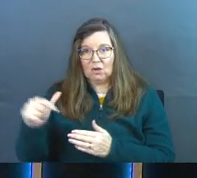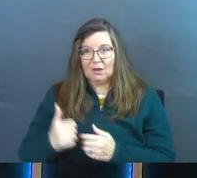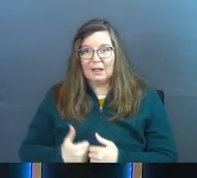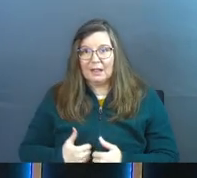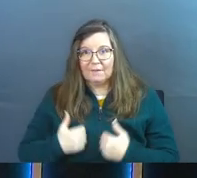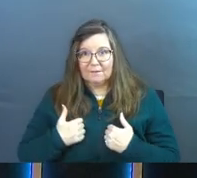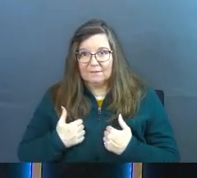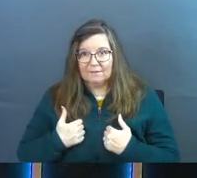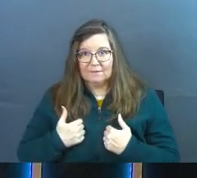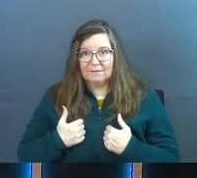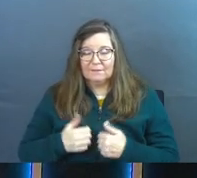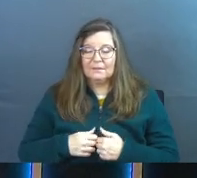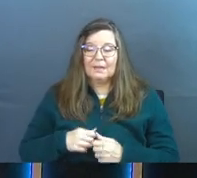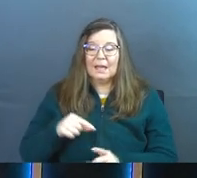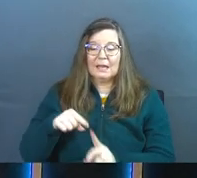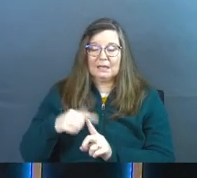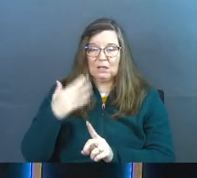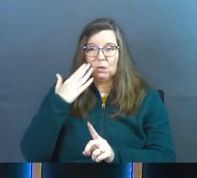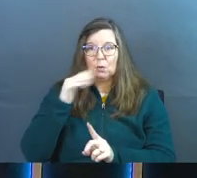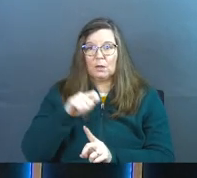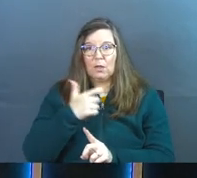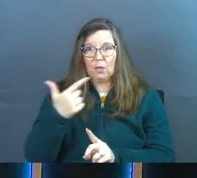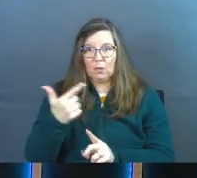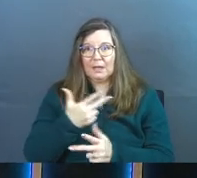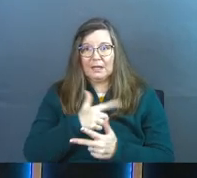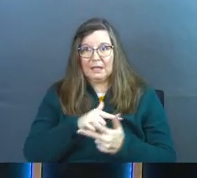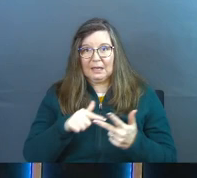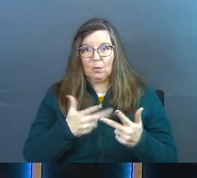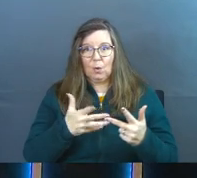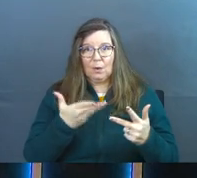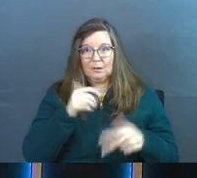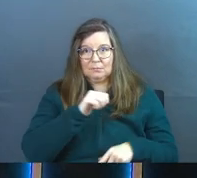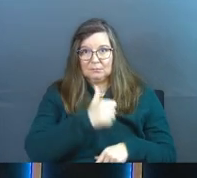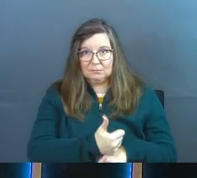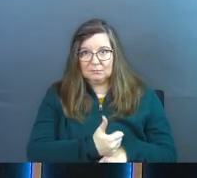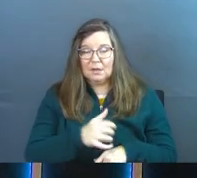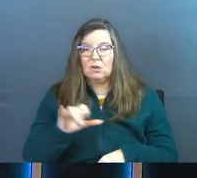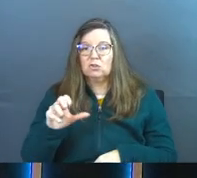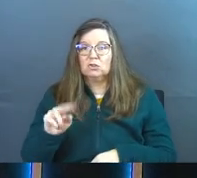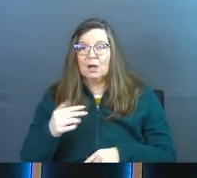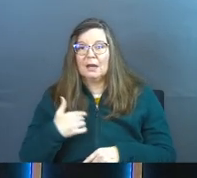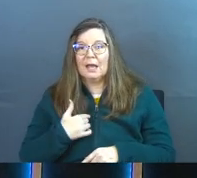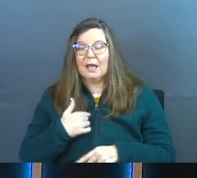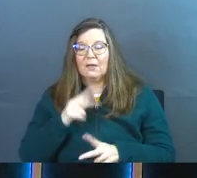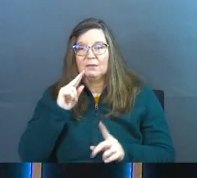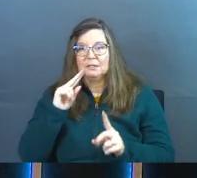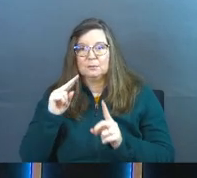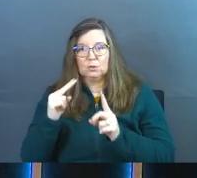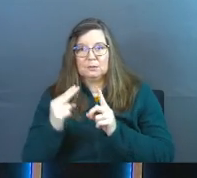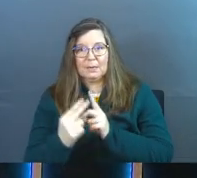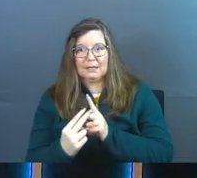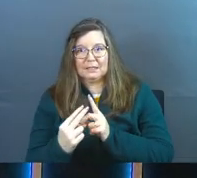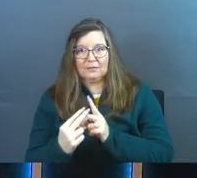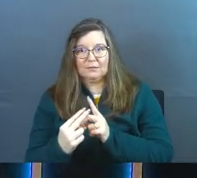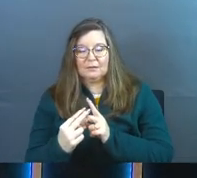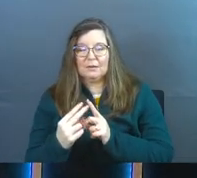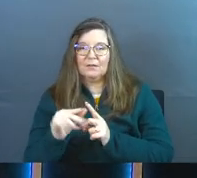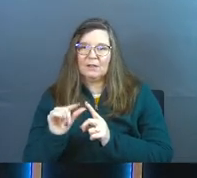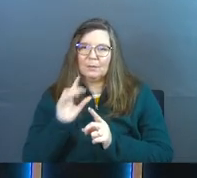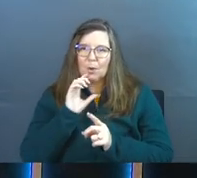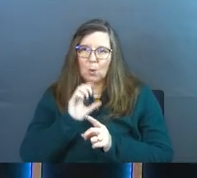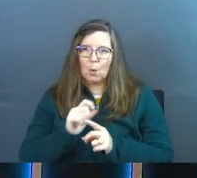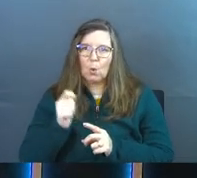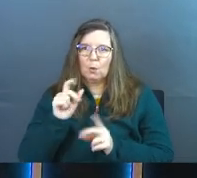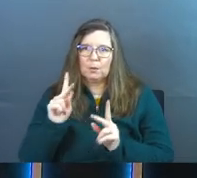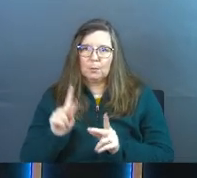life. And he knew the other three Gospels were out there. And John has this perspective of a somewhat